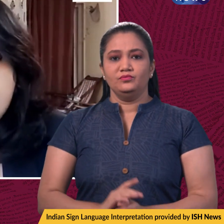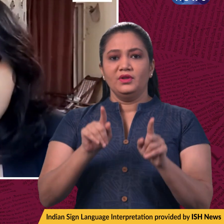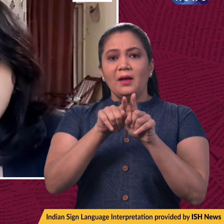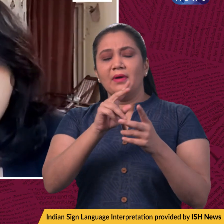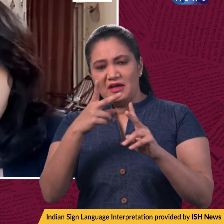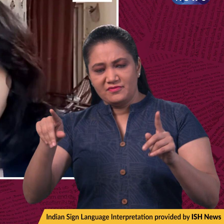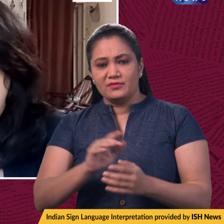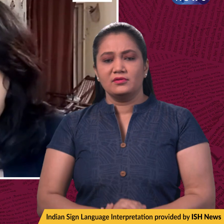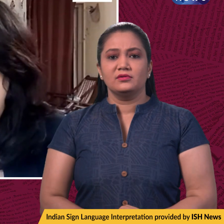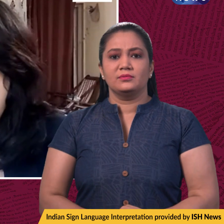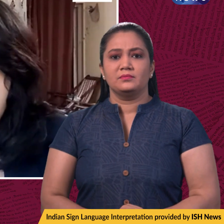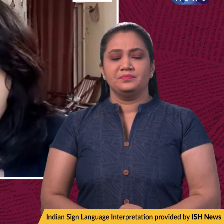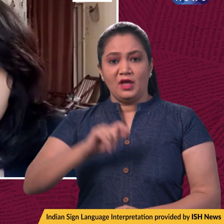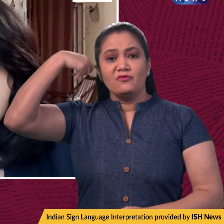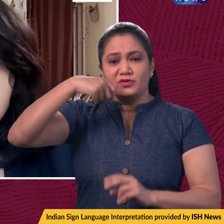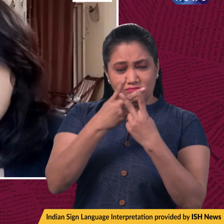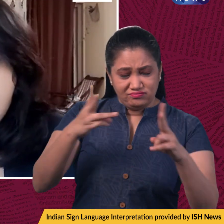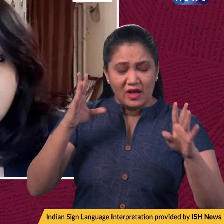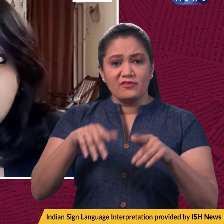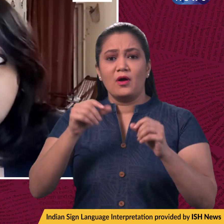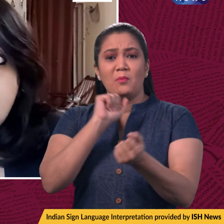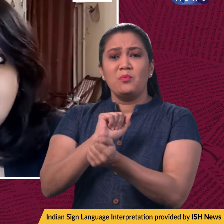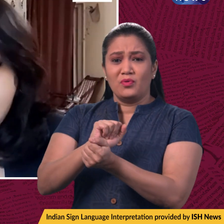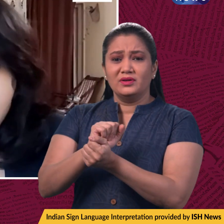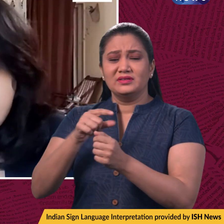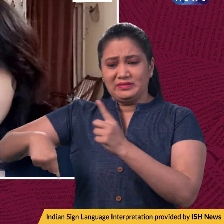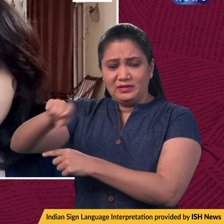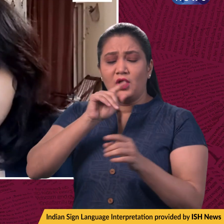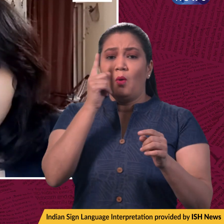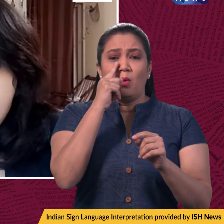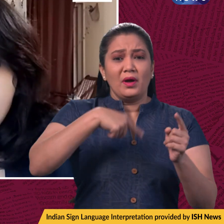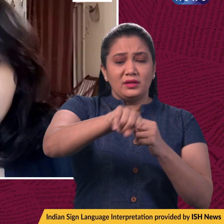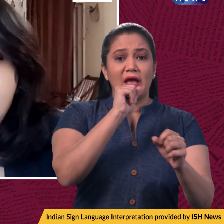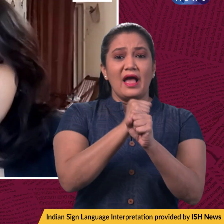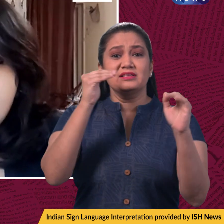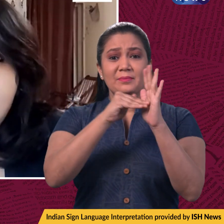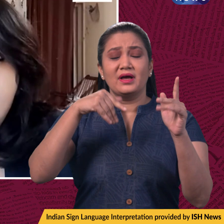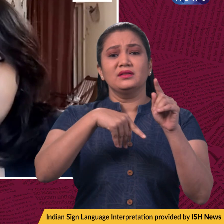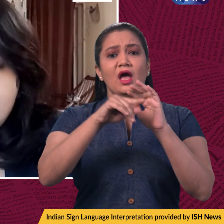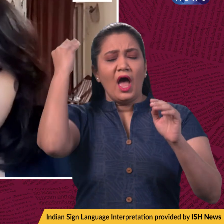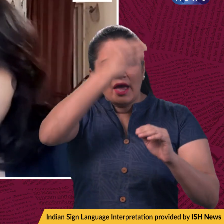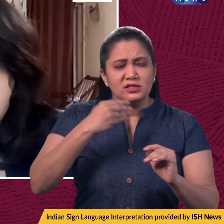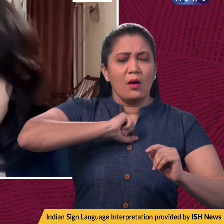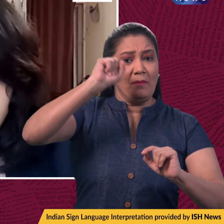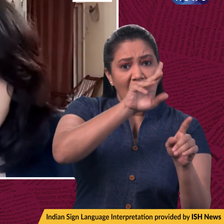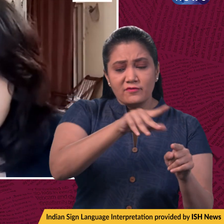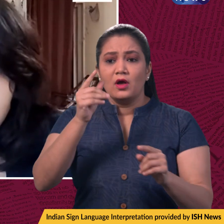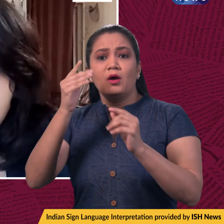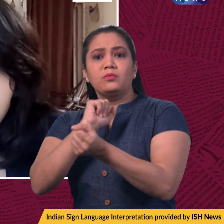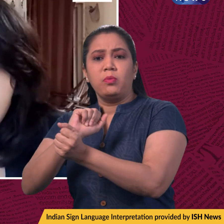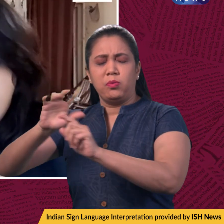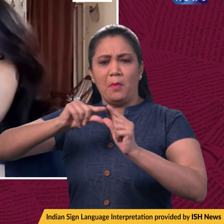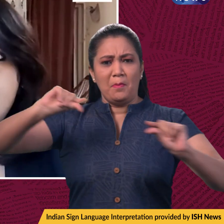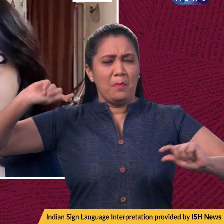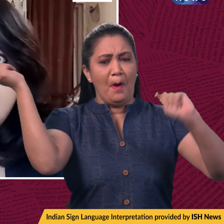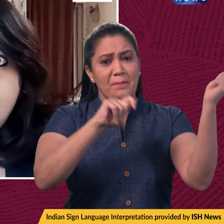Meanwhile, videos have now emerged of police personnel lathi-charging women in Ghaziabad hijab protest. Now, this